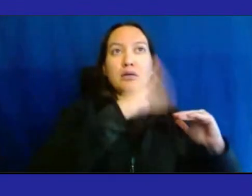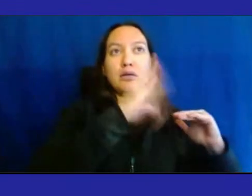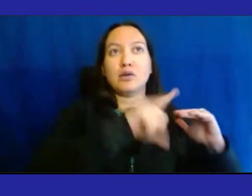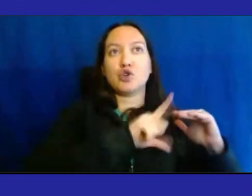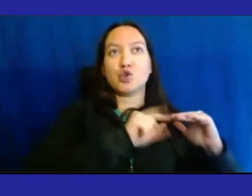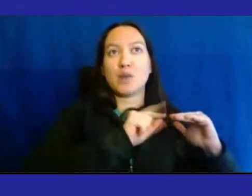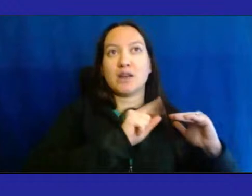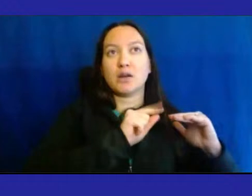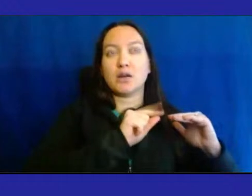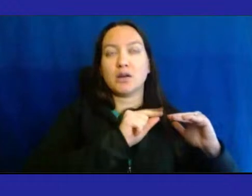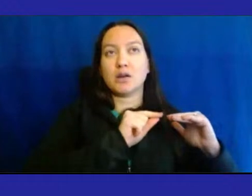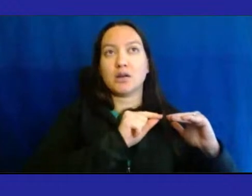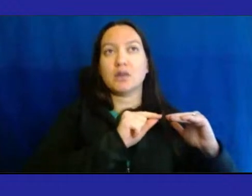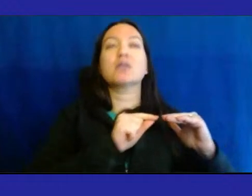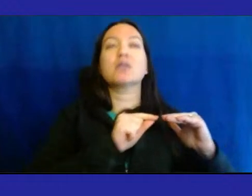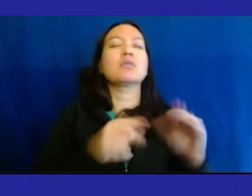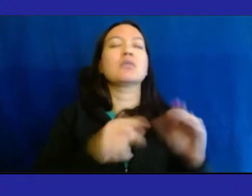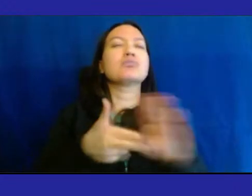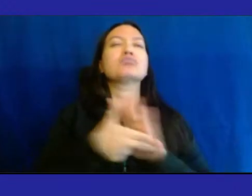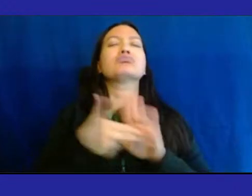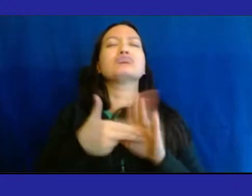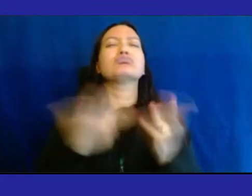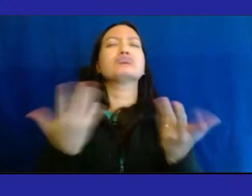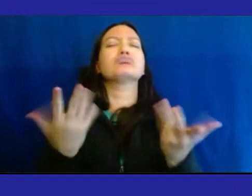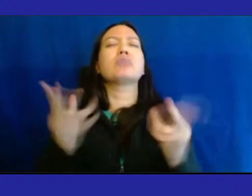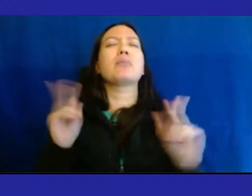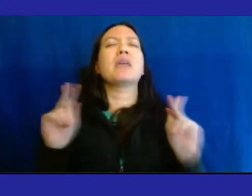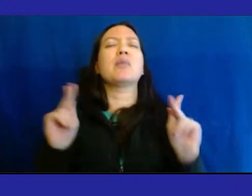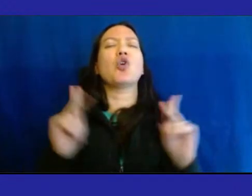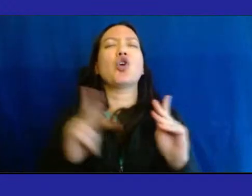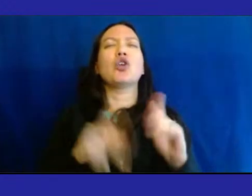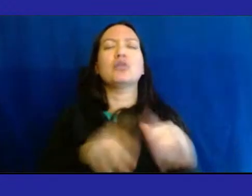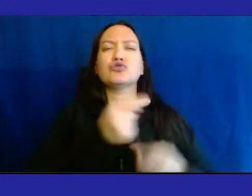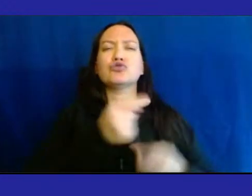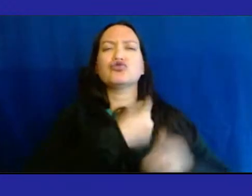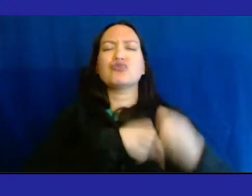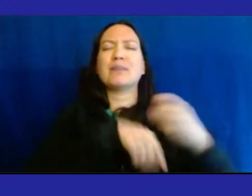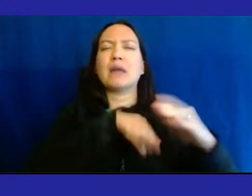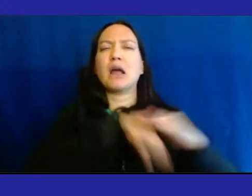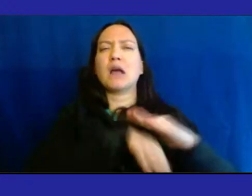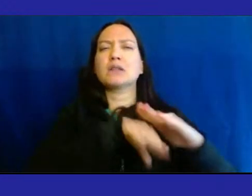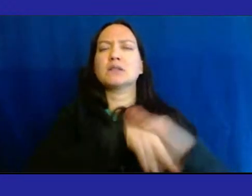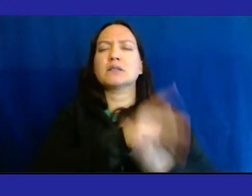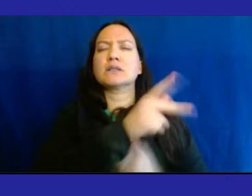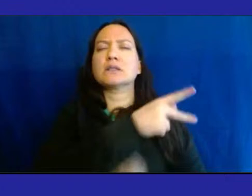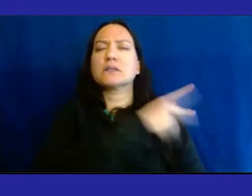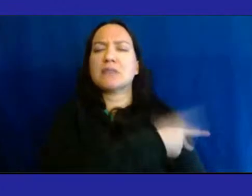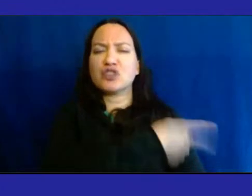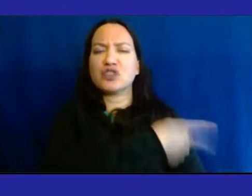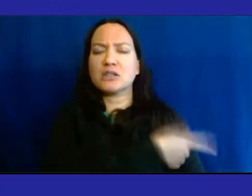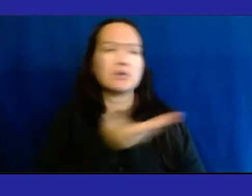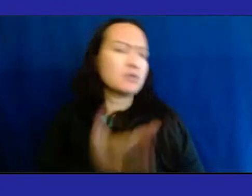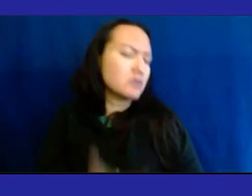point. And what is the status quo of transplant access for our patients? So this